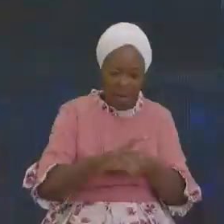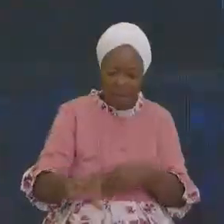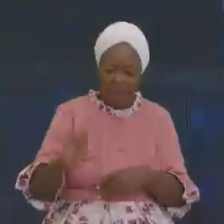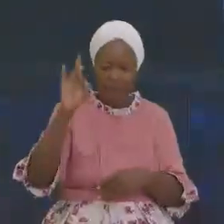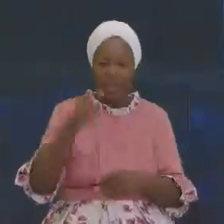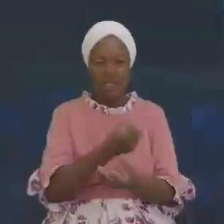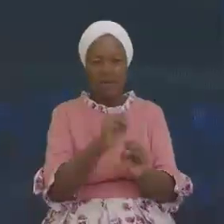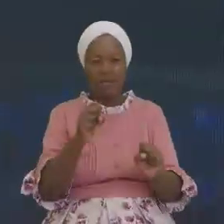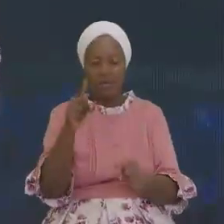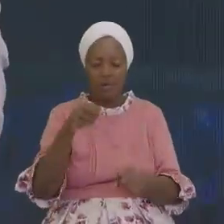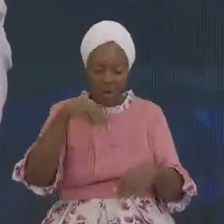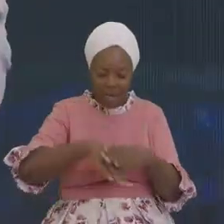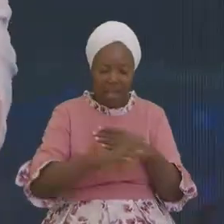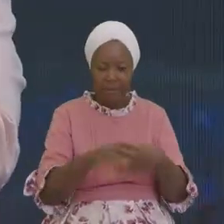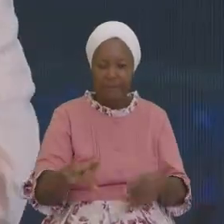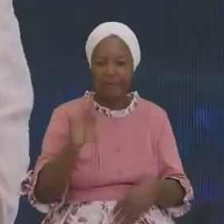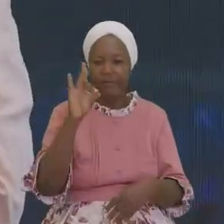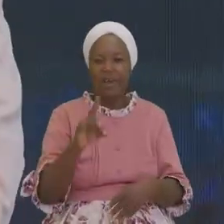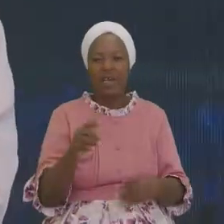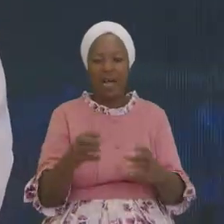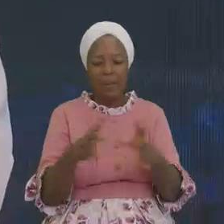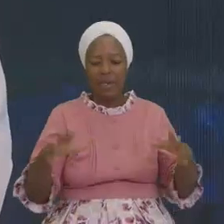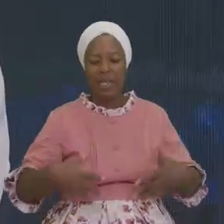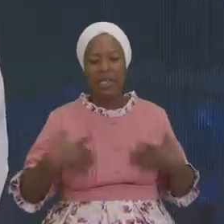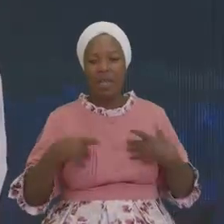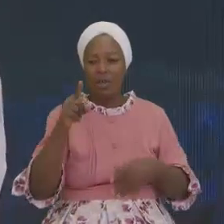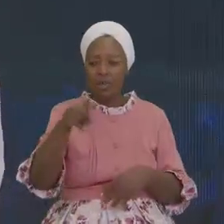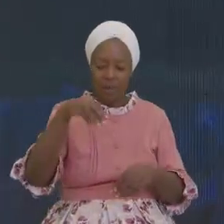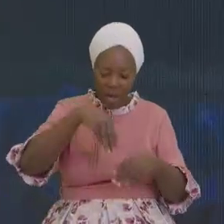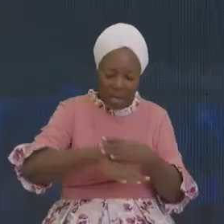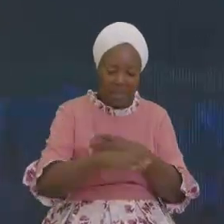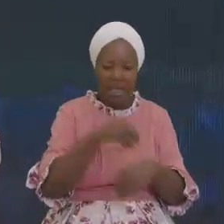life. You'll enter into miracle.